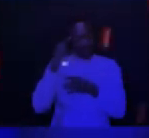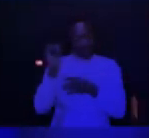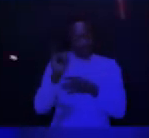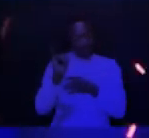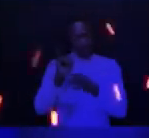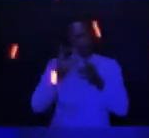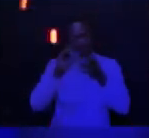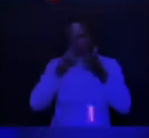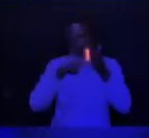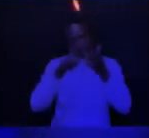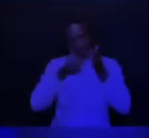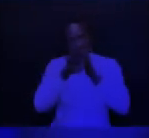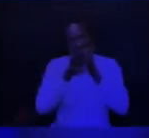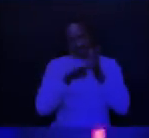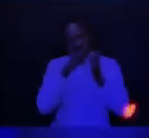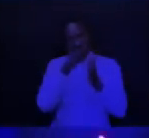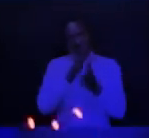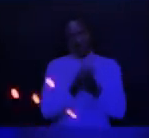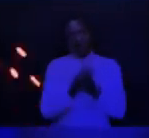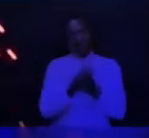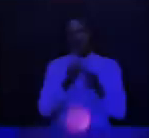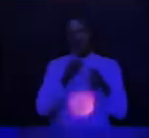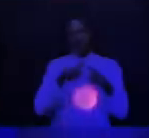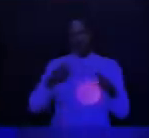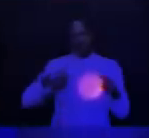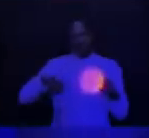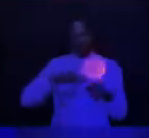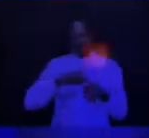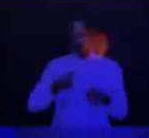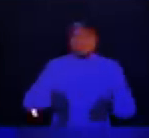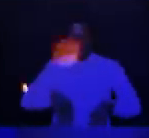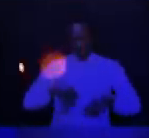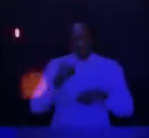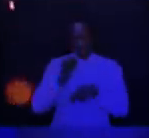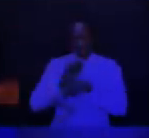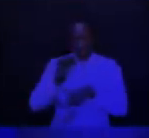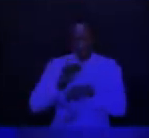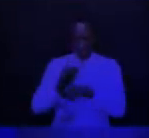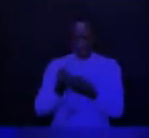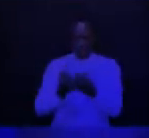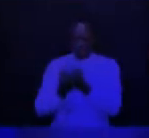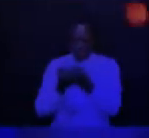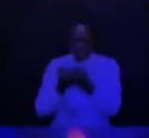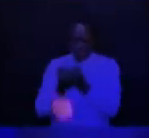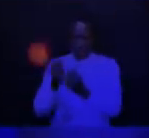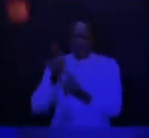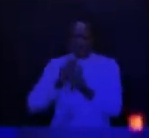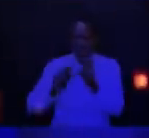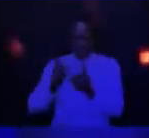But we live and work for the good of the people.